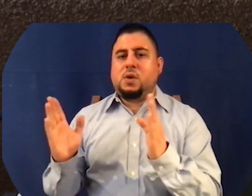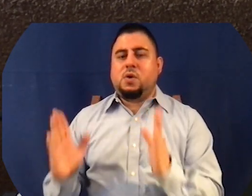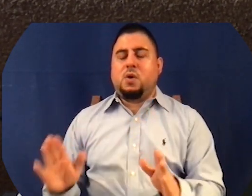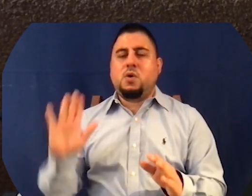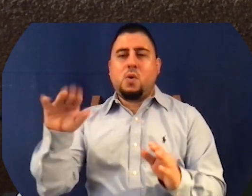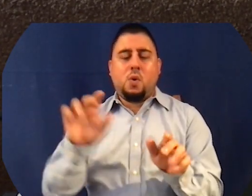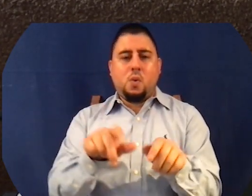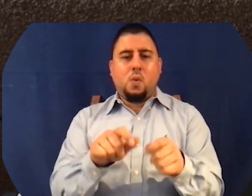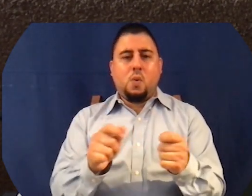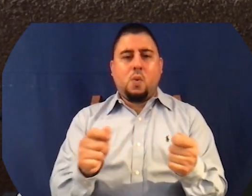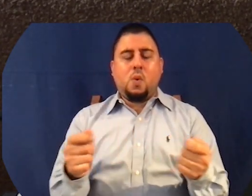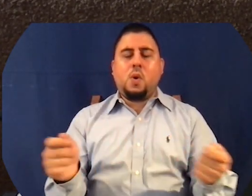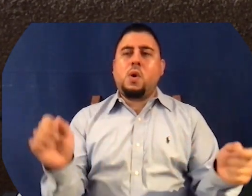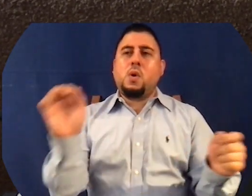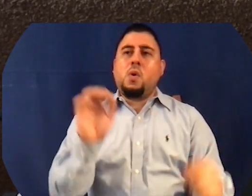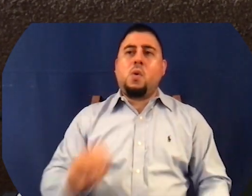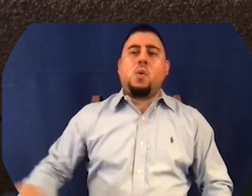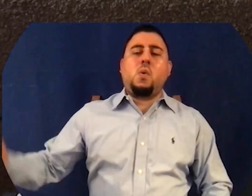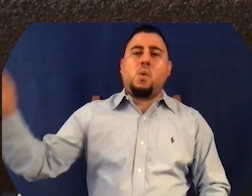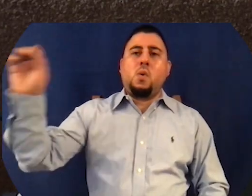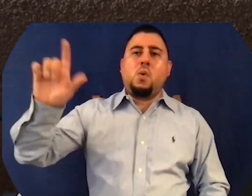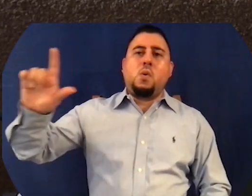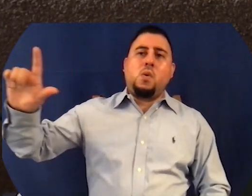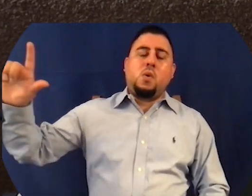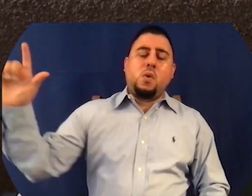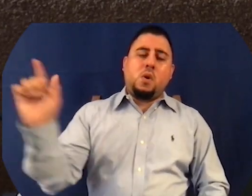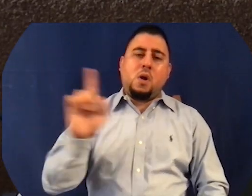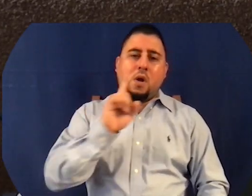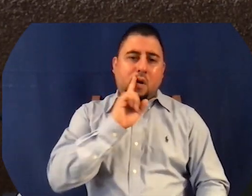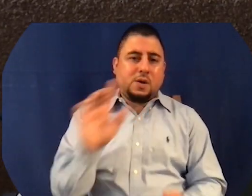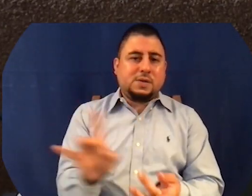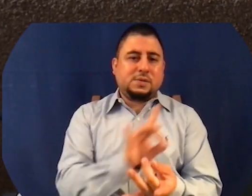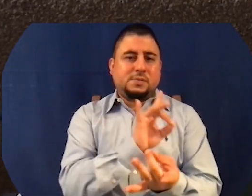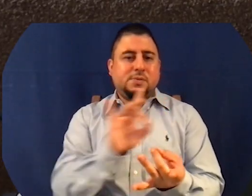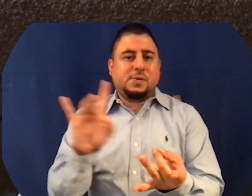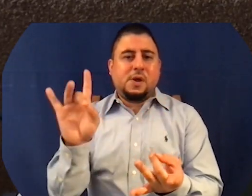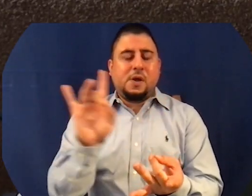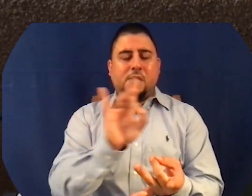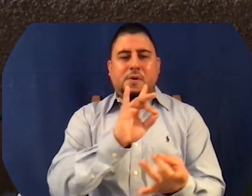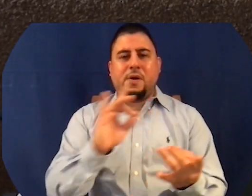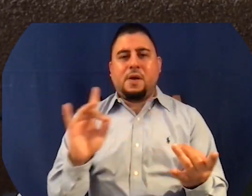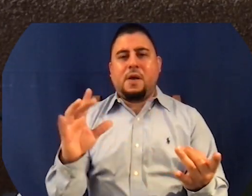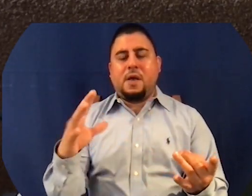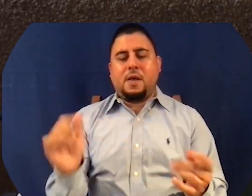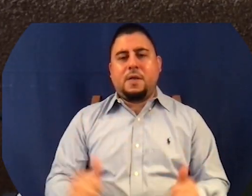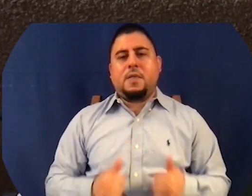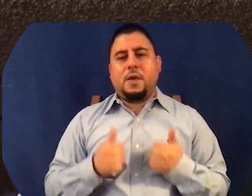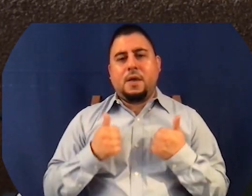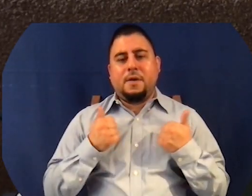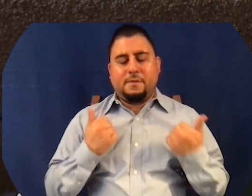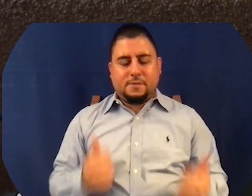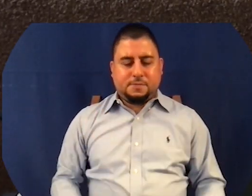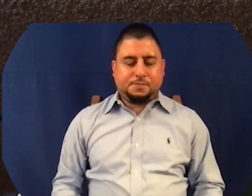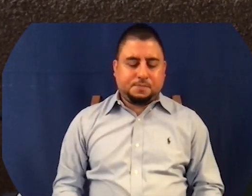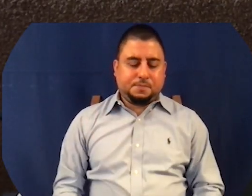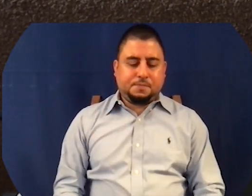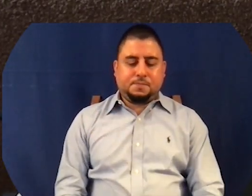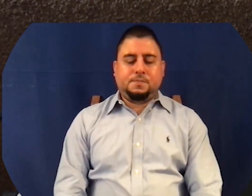Your words, Lord, are spirit and